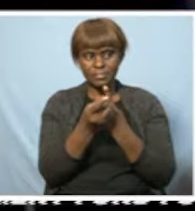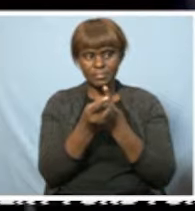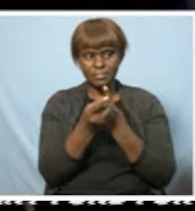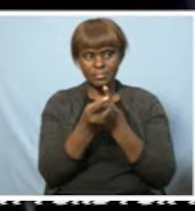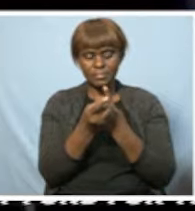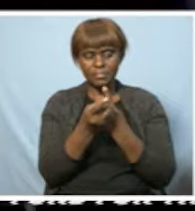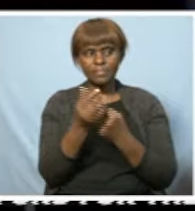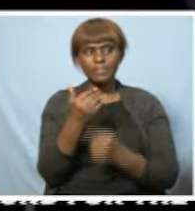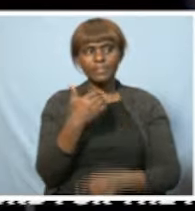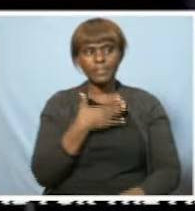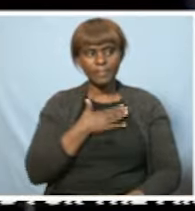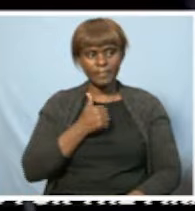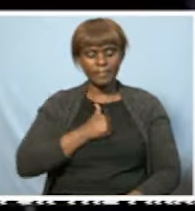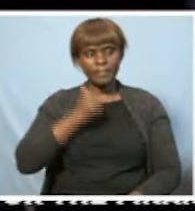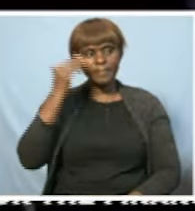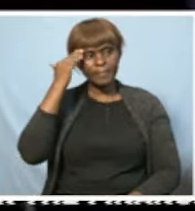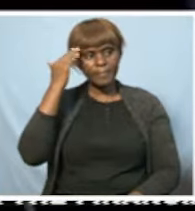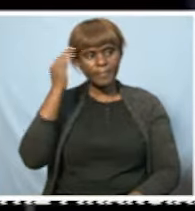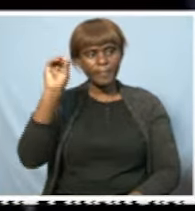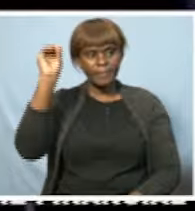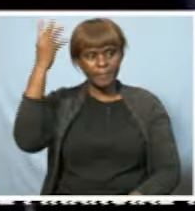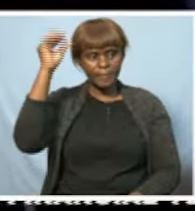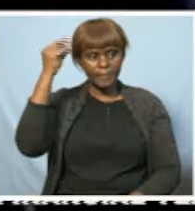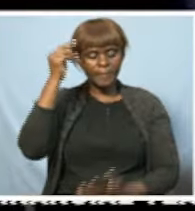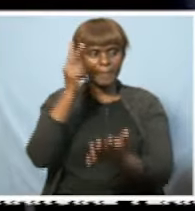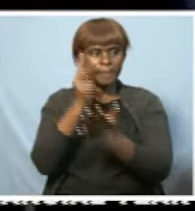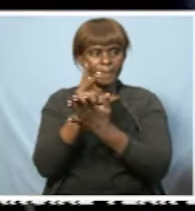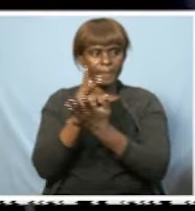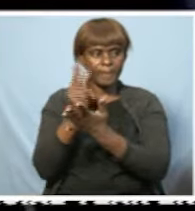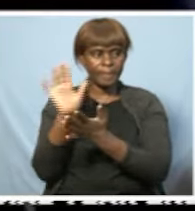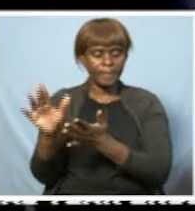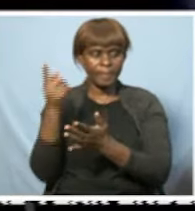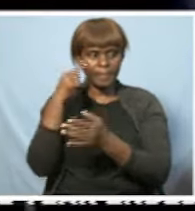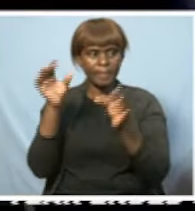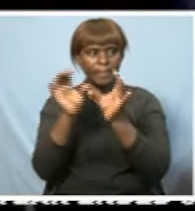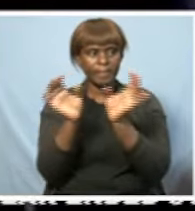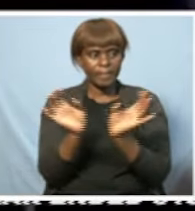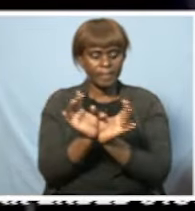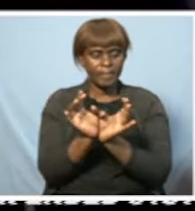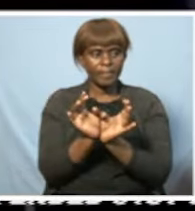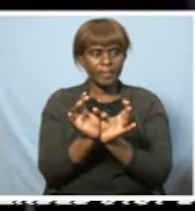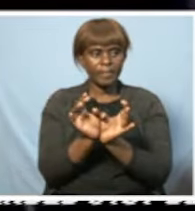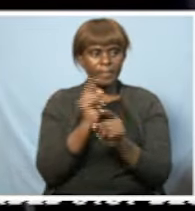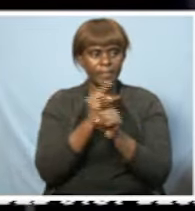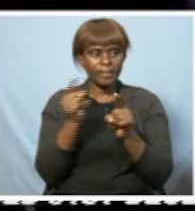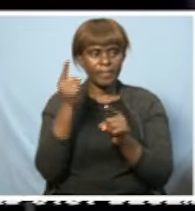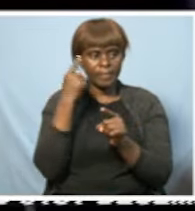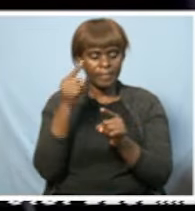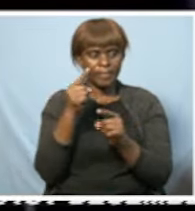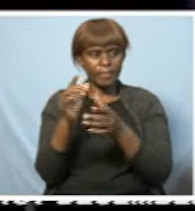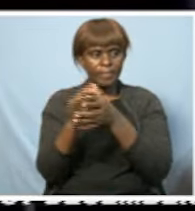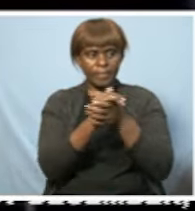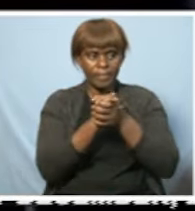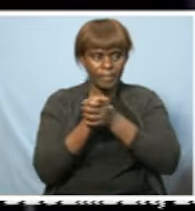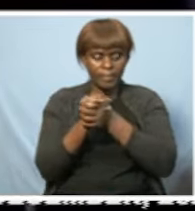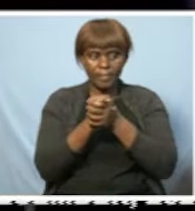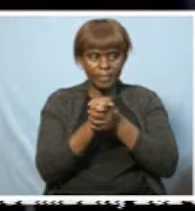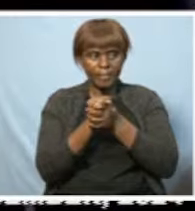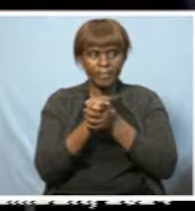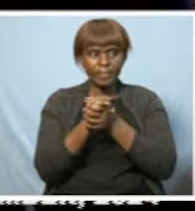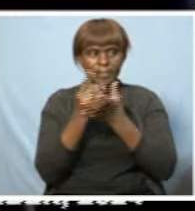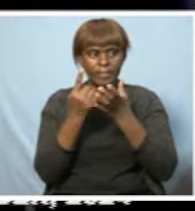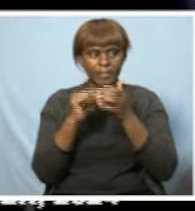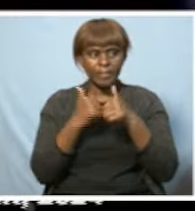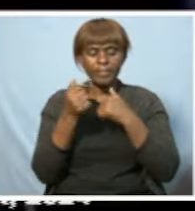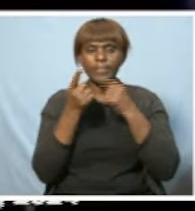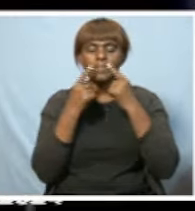to the fact that the ambulance should be physically stationed there for the constituency, just for the sake of technical operations. We're talking about roads